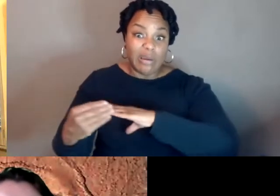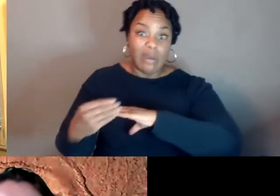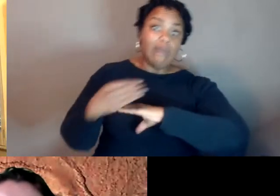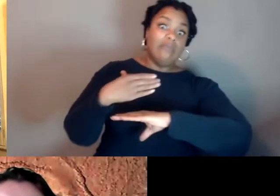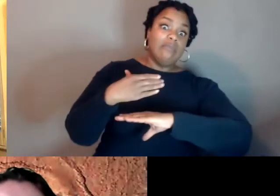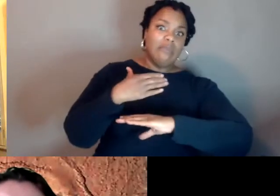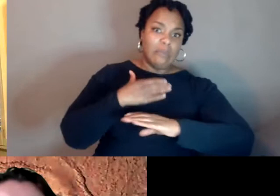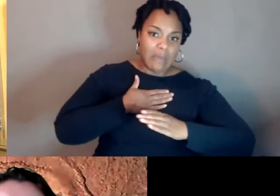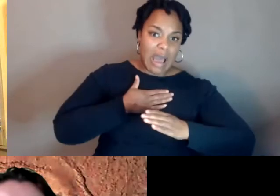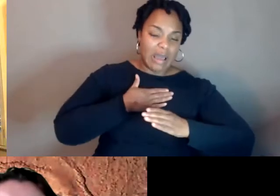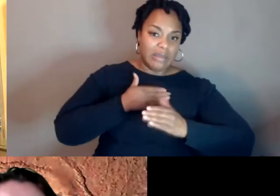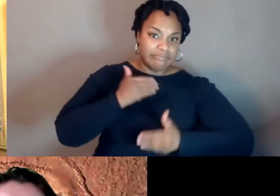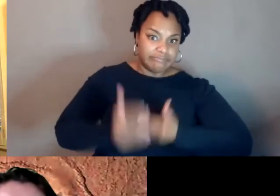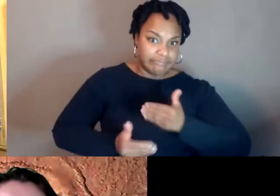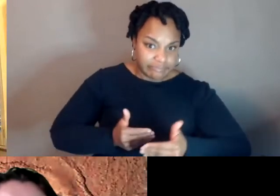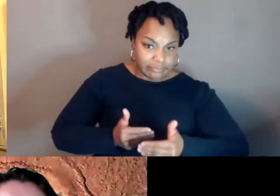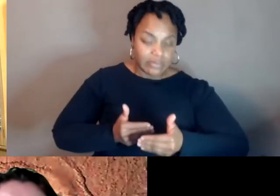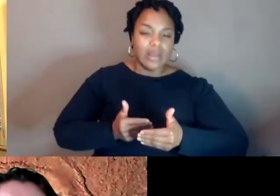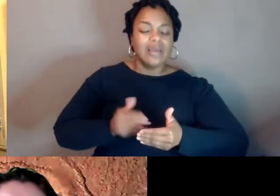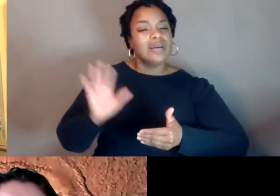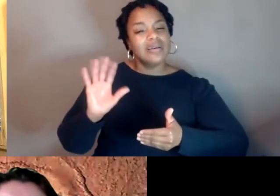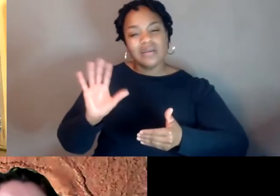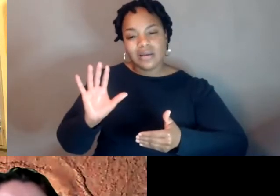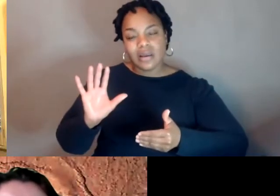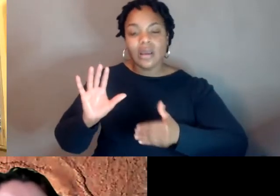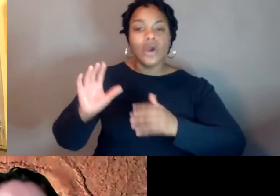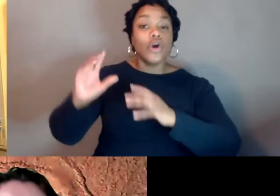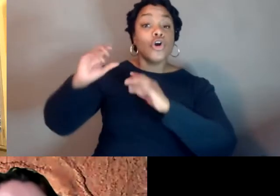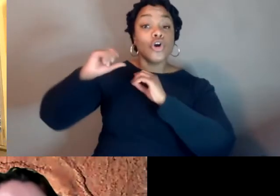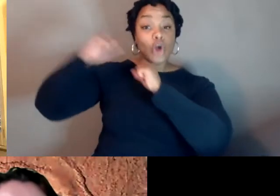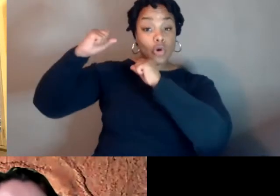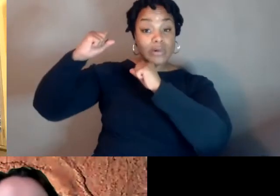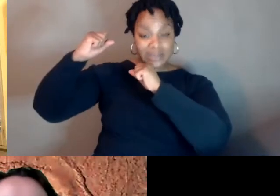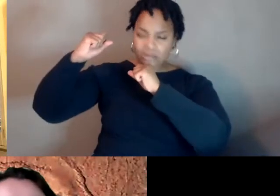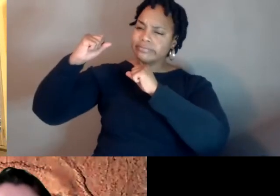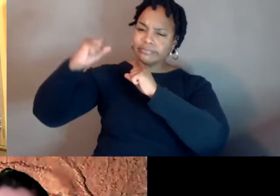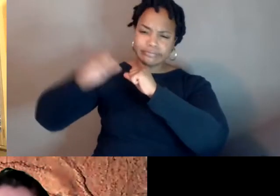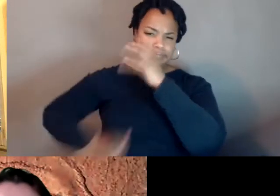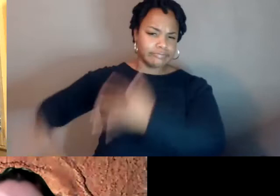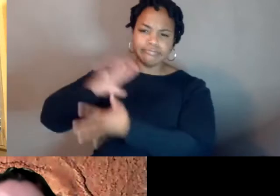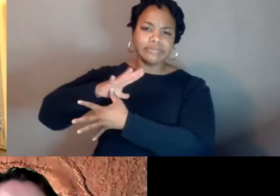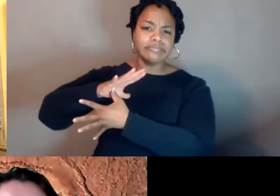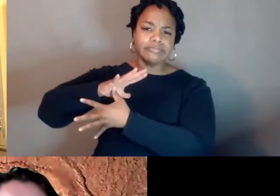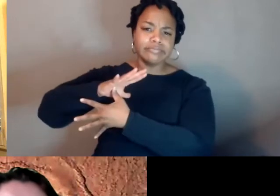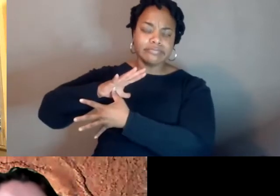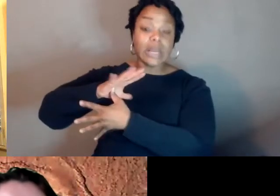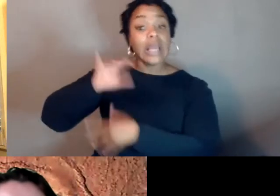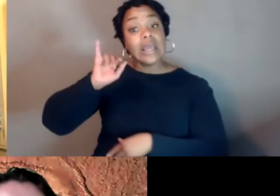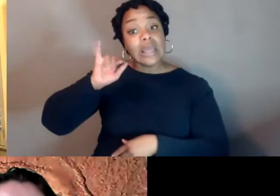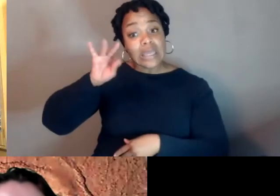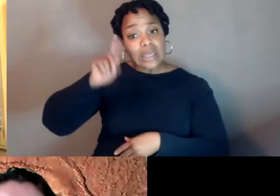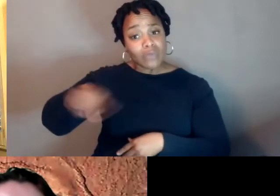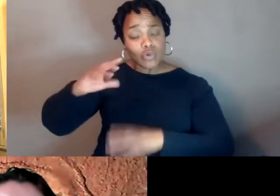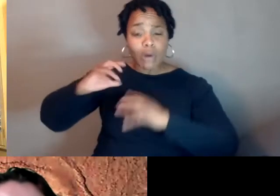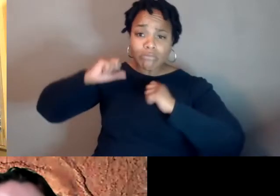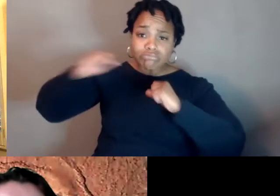doing." And I can tell you, courage conquers a lot. If you're courageous, if you have